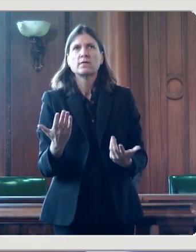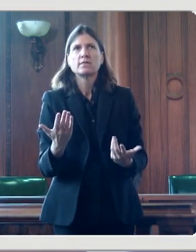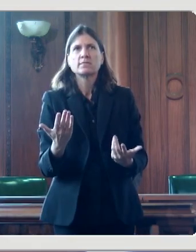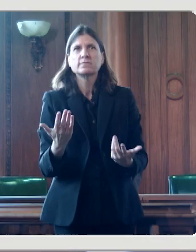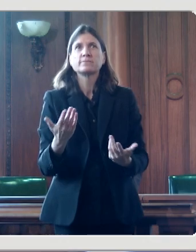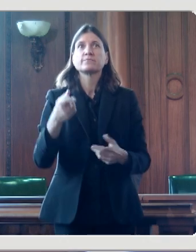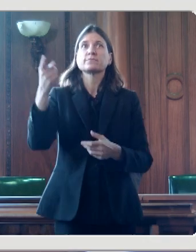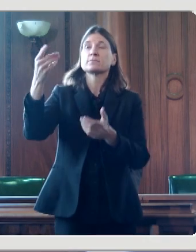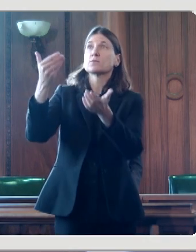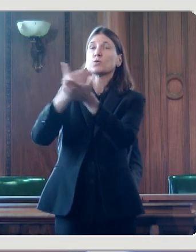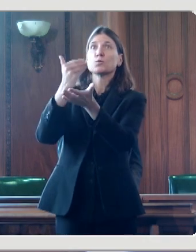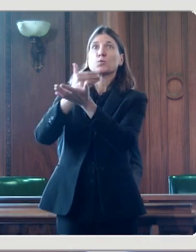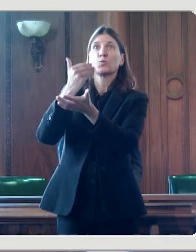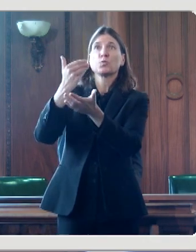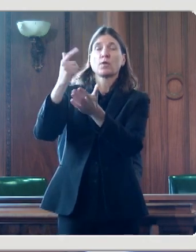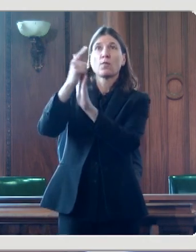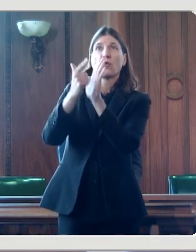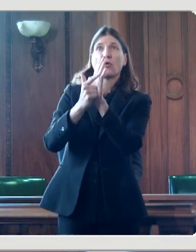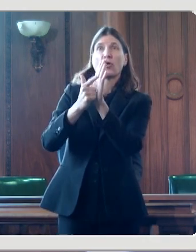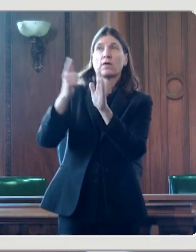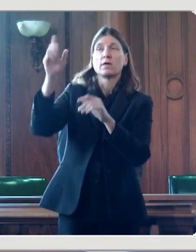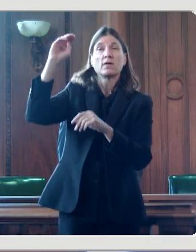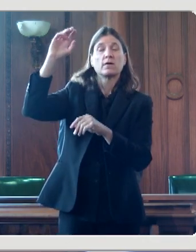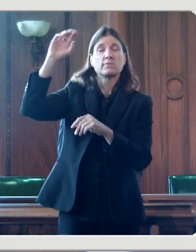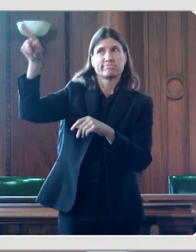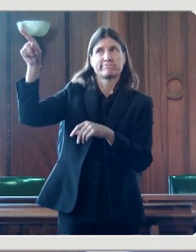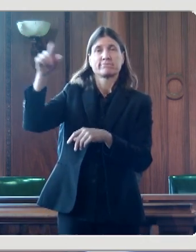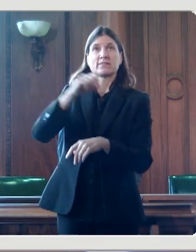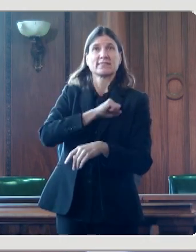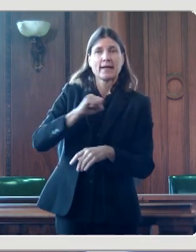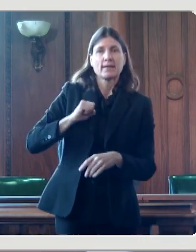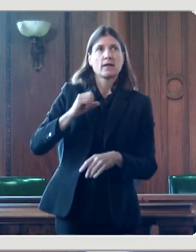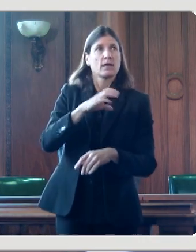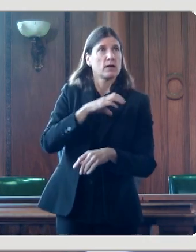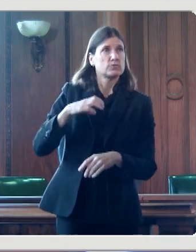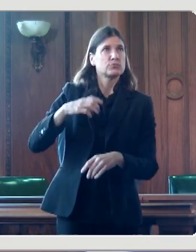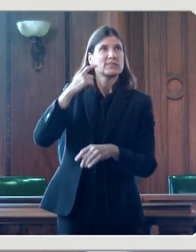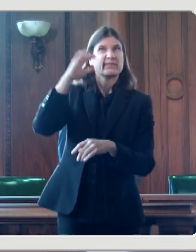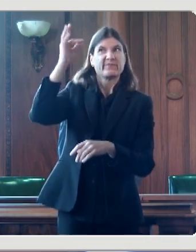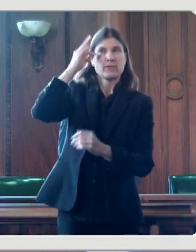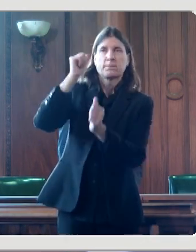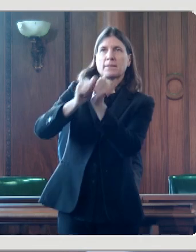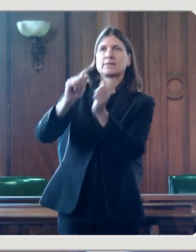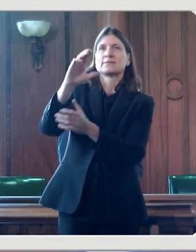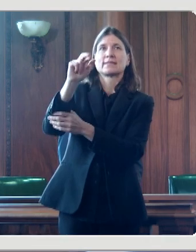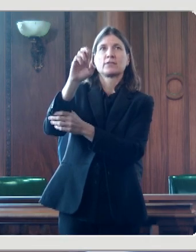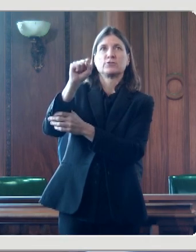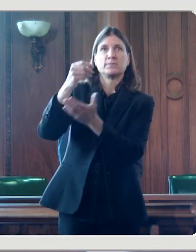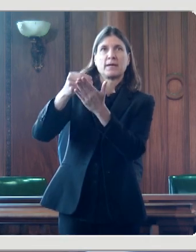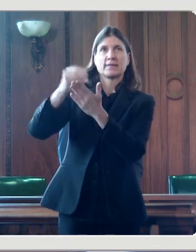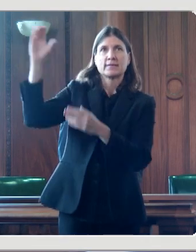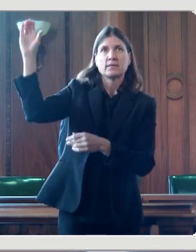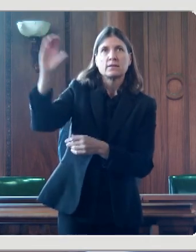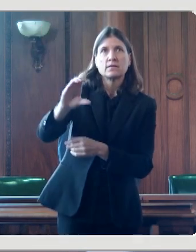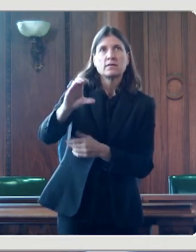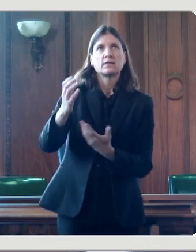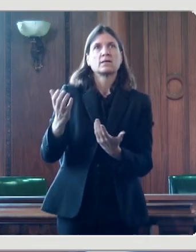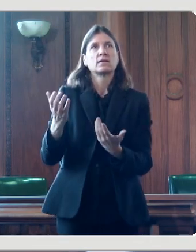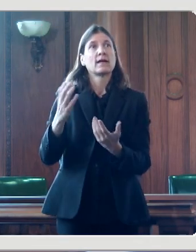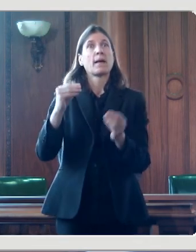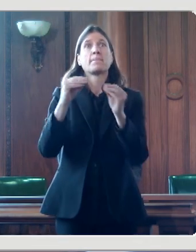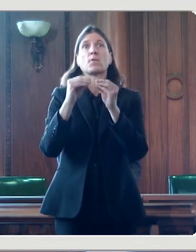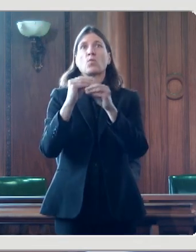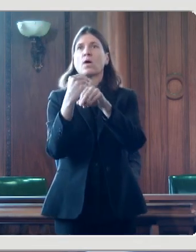of the efforts that we're striving for to combat COVID, like expanding telemedicine and coverage, elimination of surprise